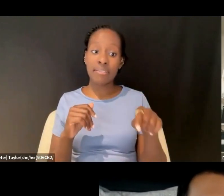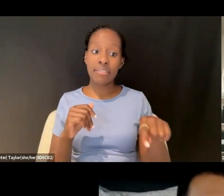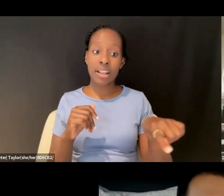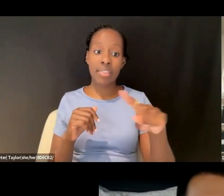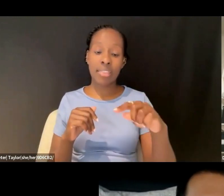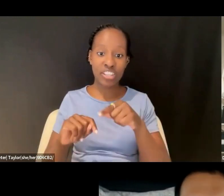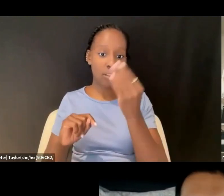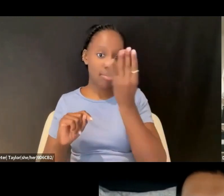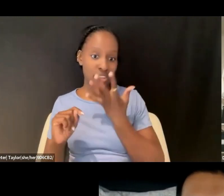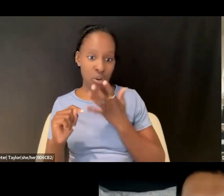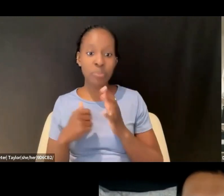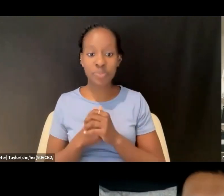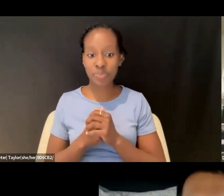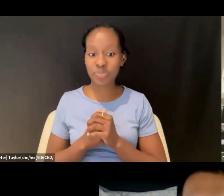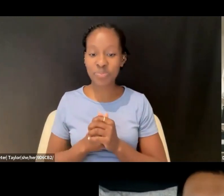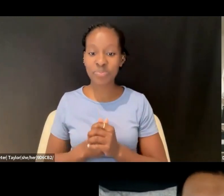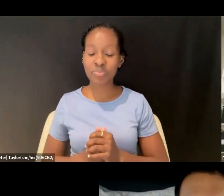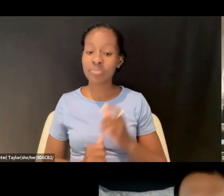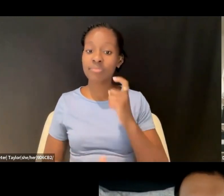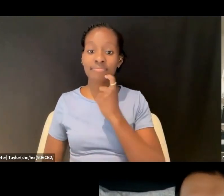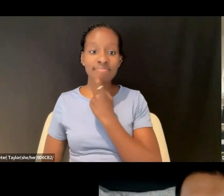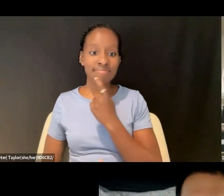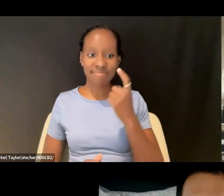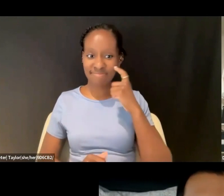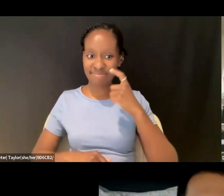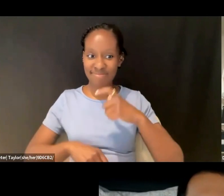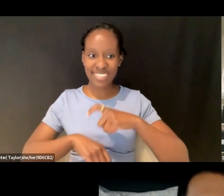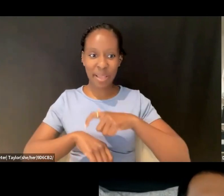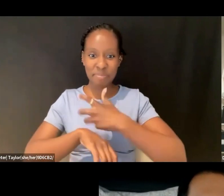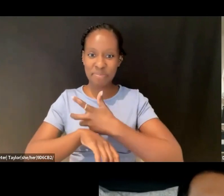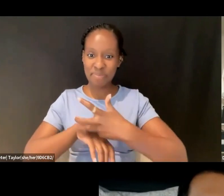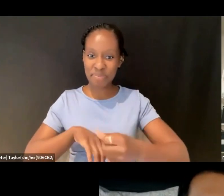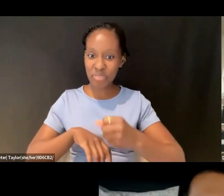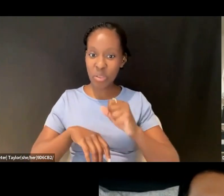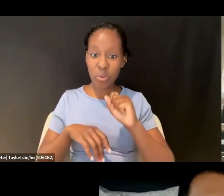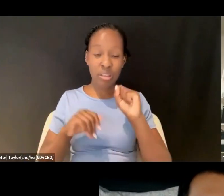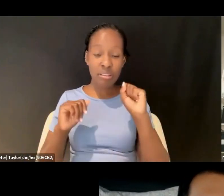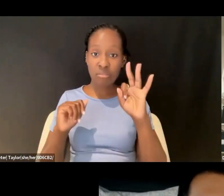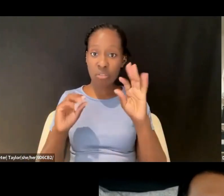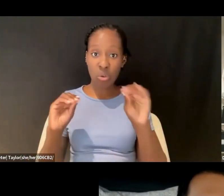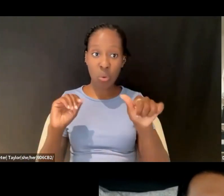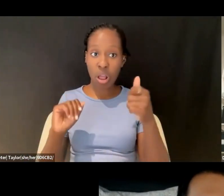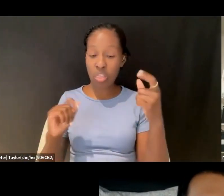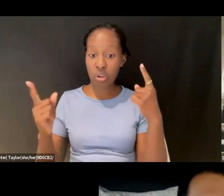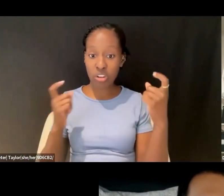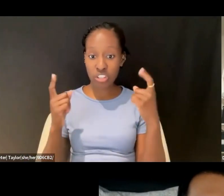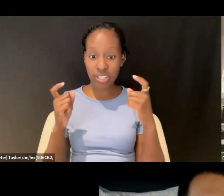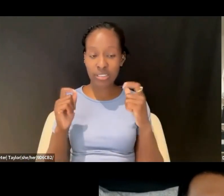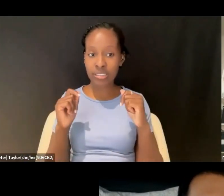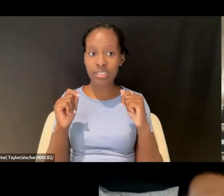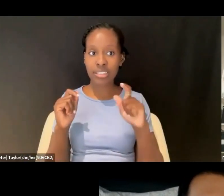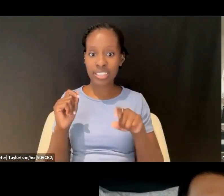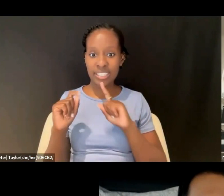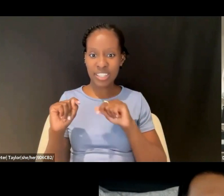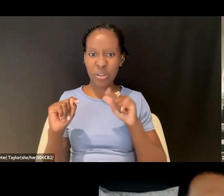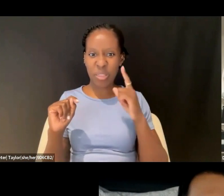know. I think we've reached the end of our time here. So unless there's any other questions, burning questions, we might